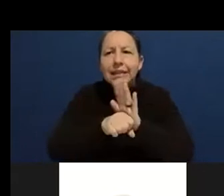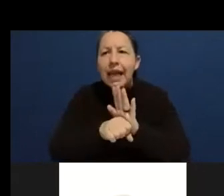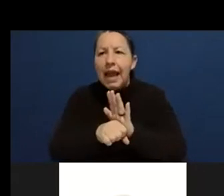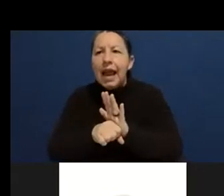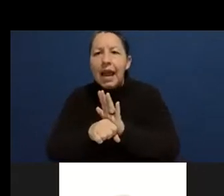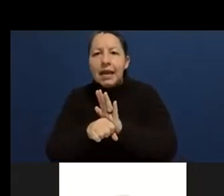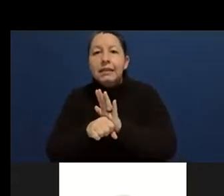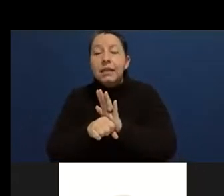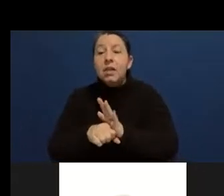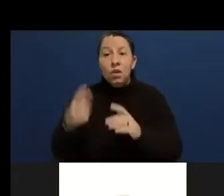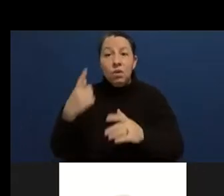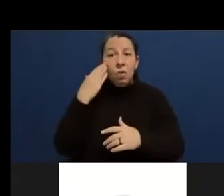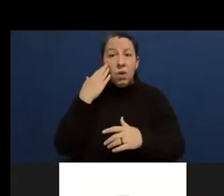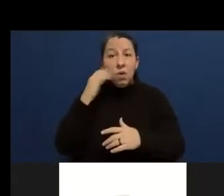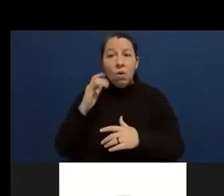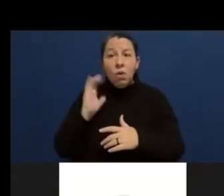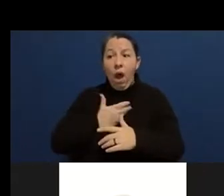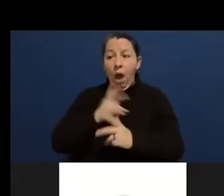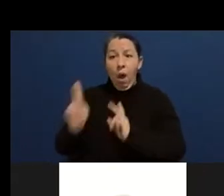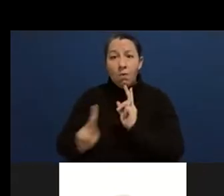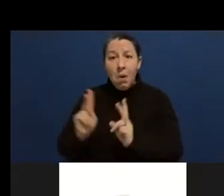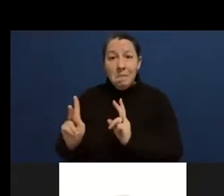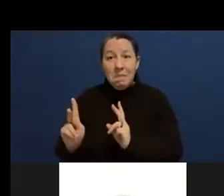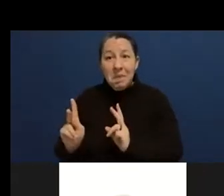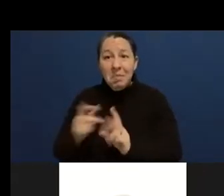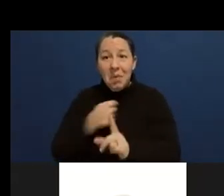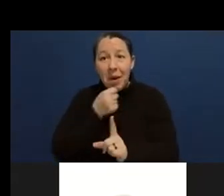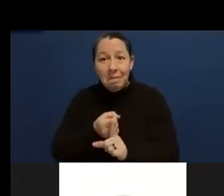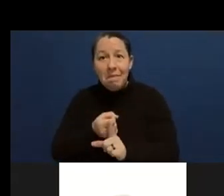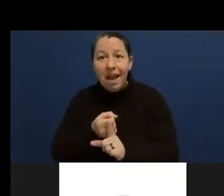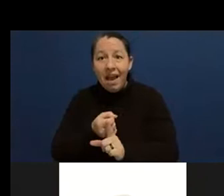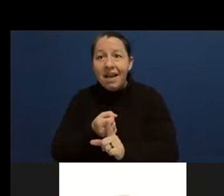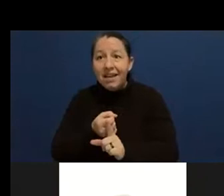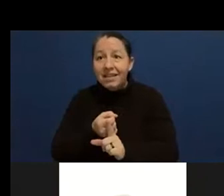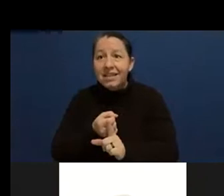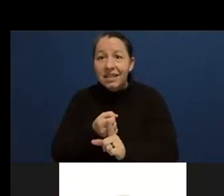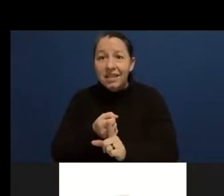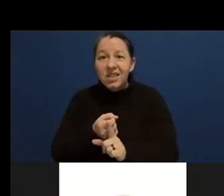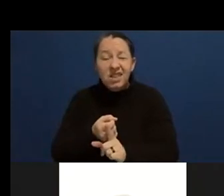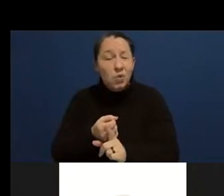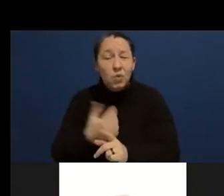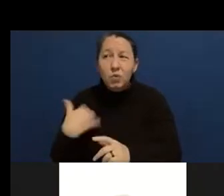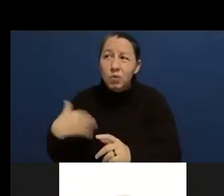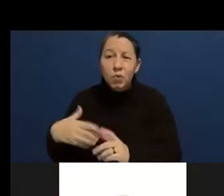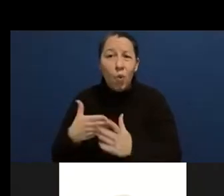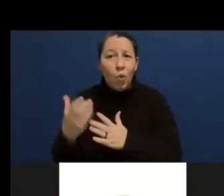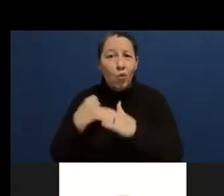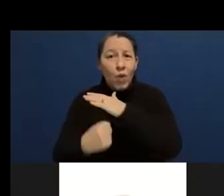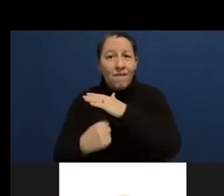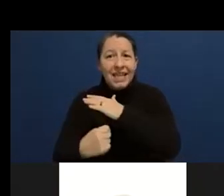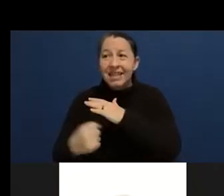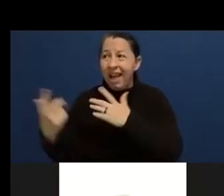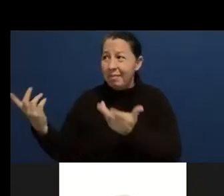So we know that our people have been impacted greatly by trafficking since